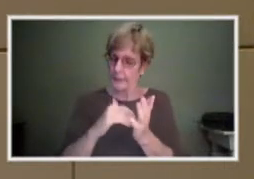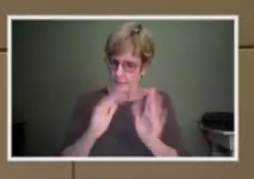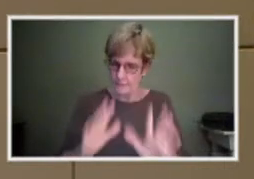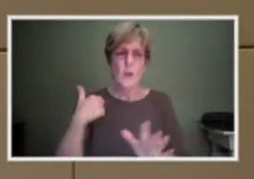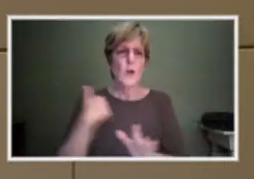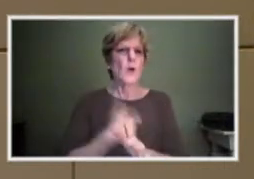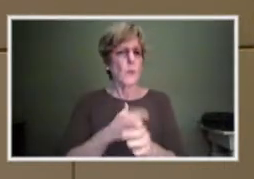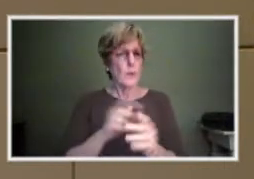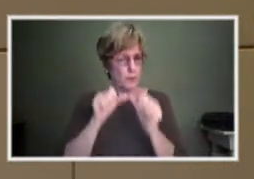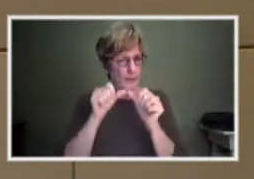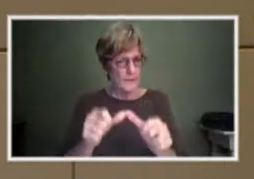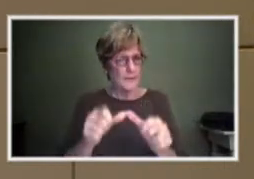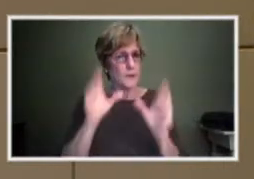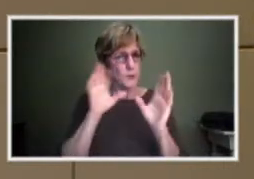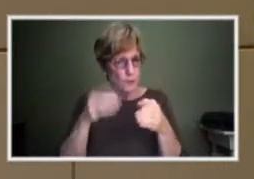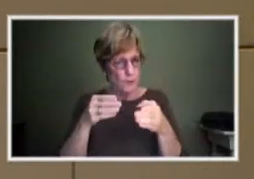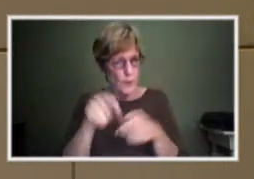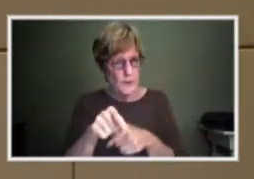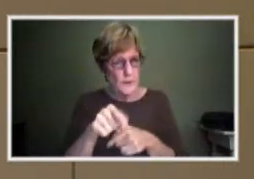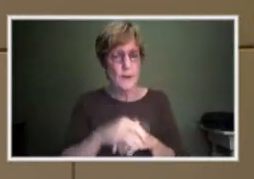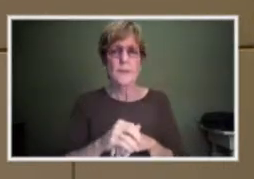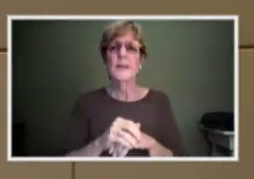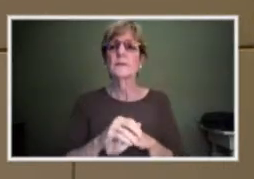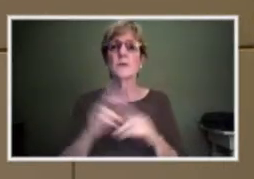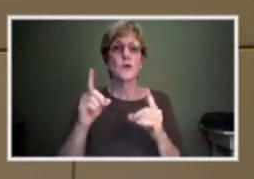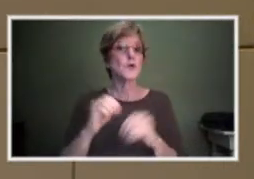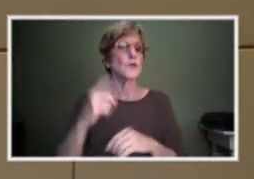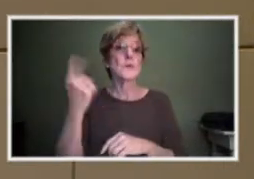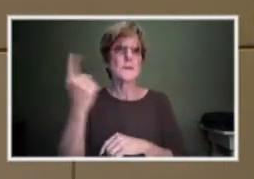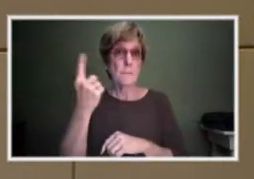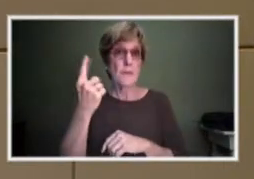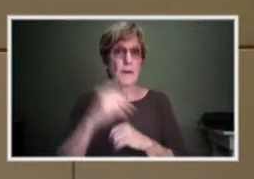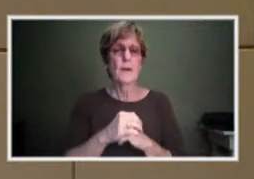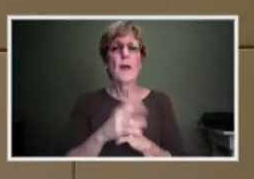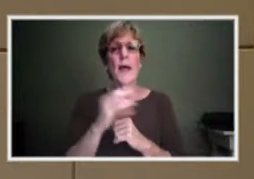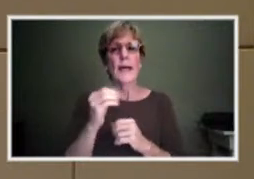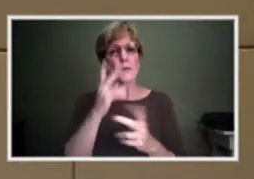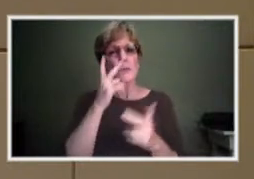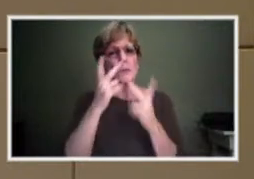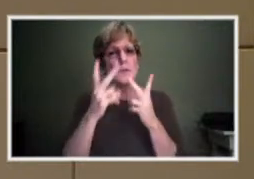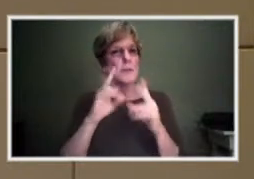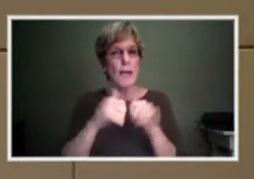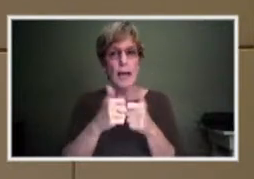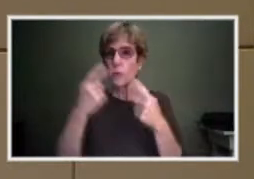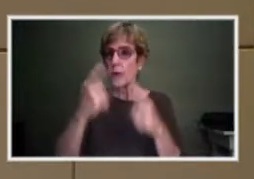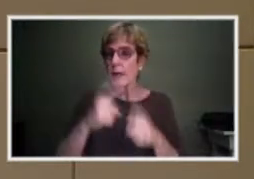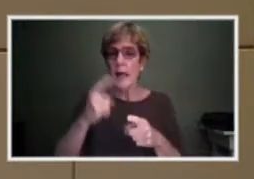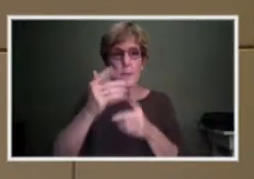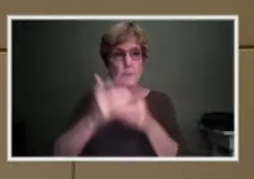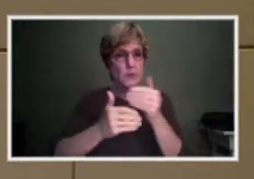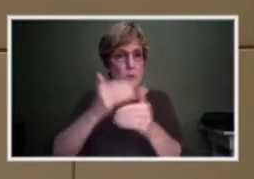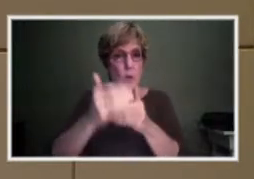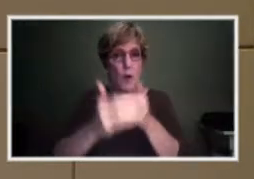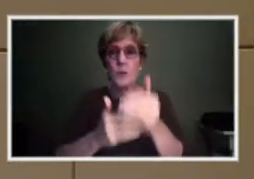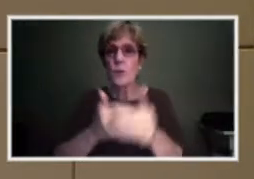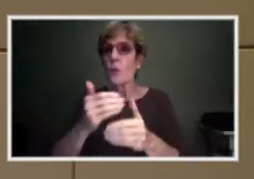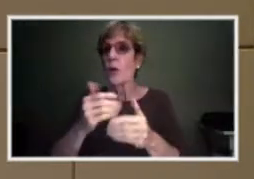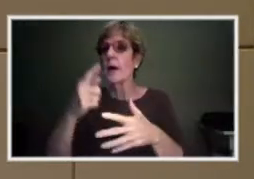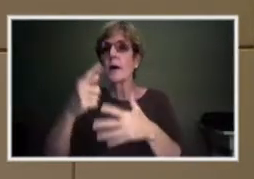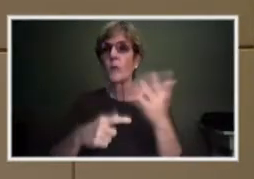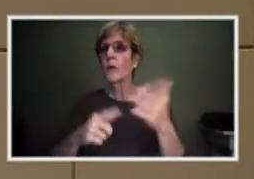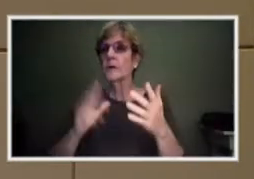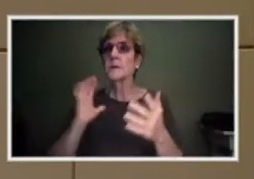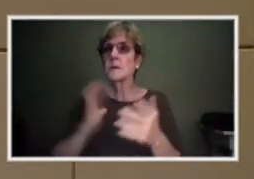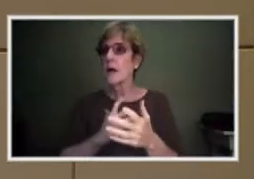this, but I think we just need to do some. And we need to see how we go, what the experience is, what the position is of our partners